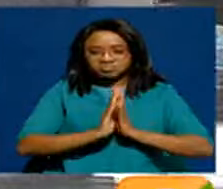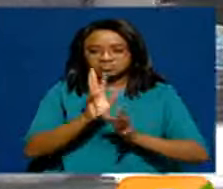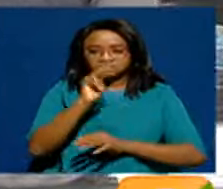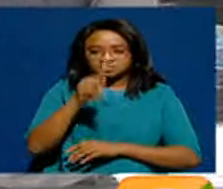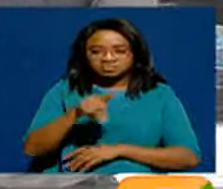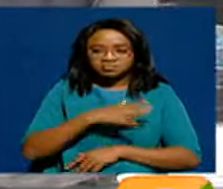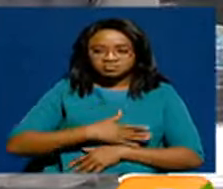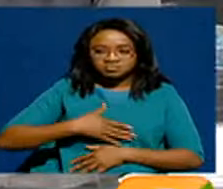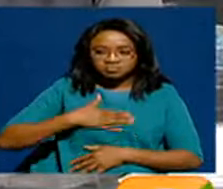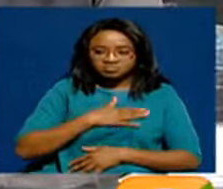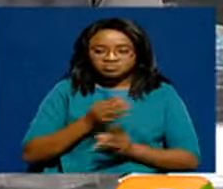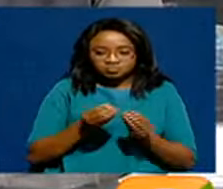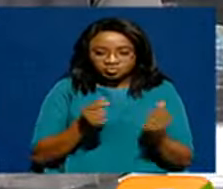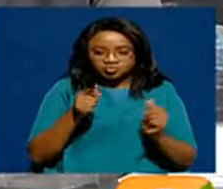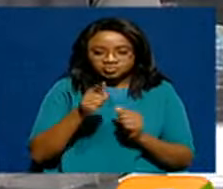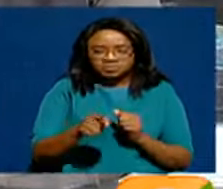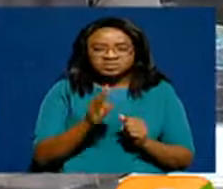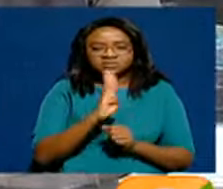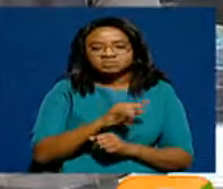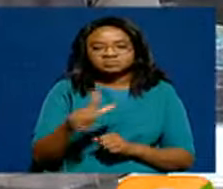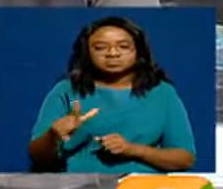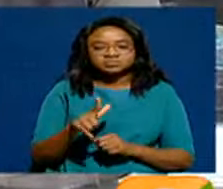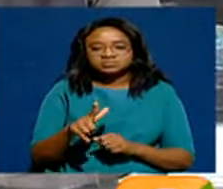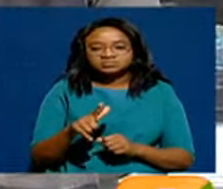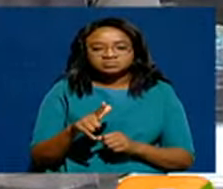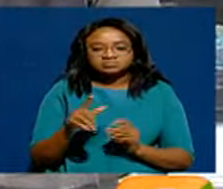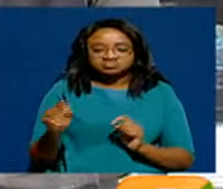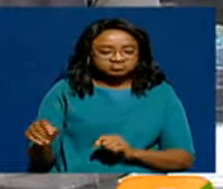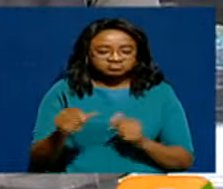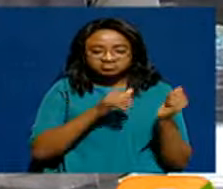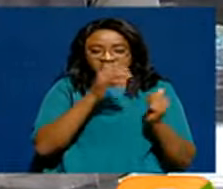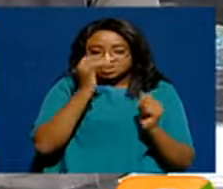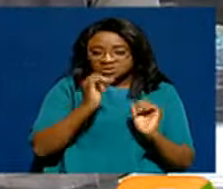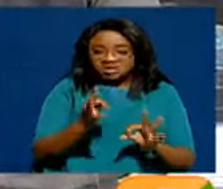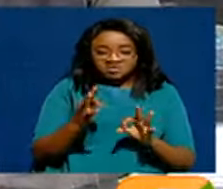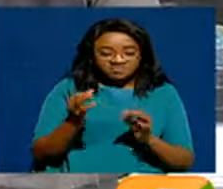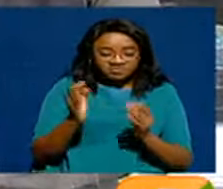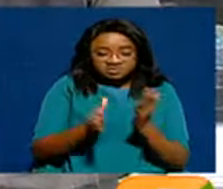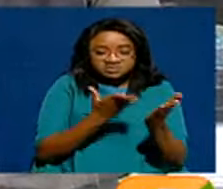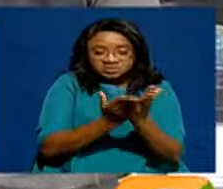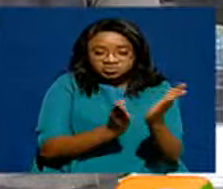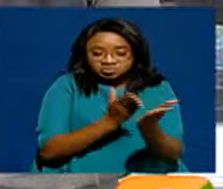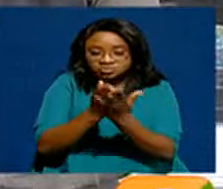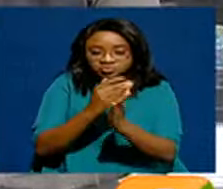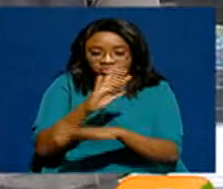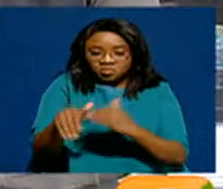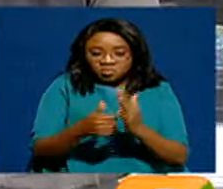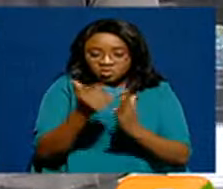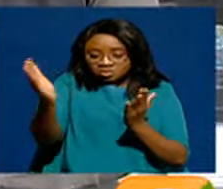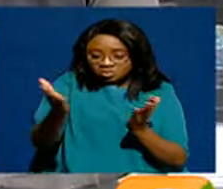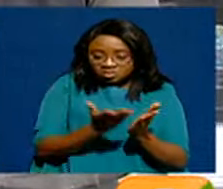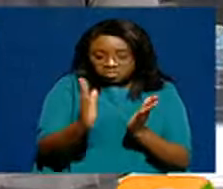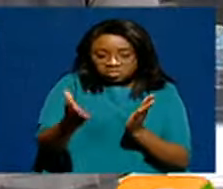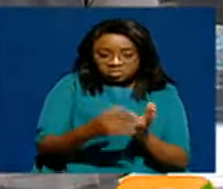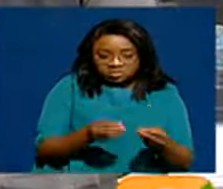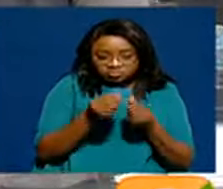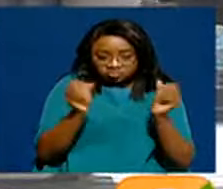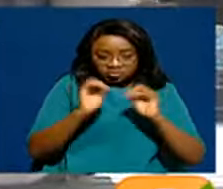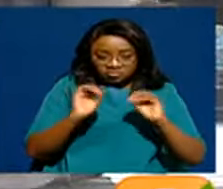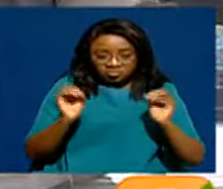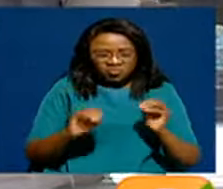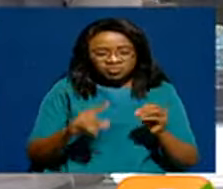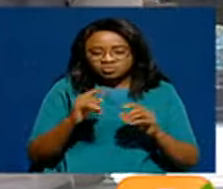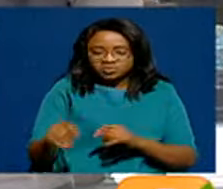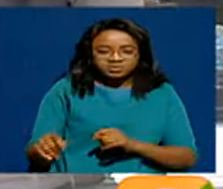do away with the bill in its entirety if it fails to accommodate the many suggestions made to the Finance Committee in the last